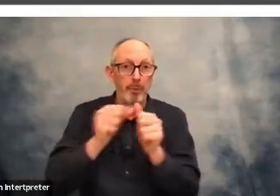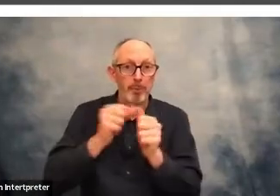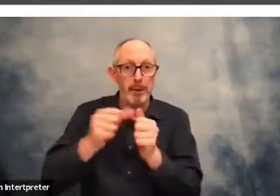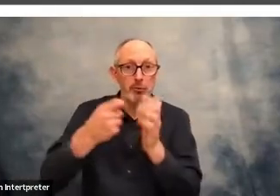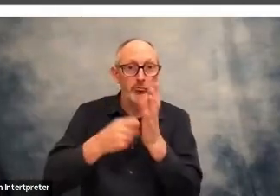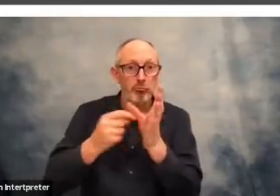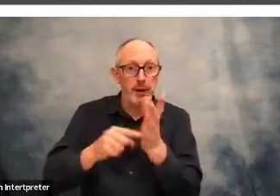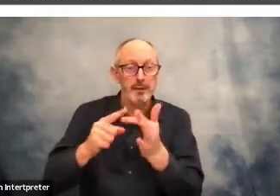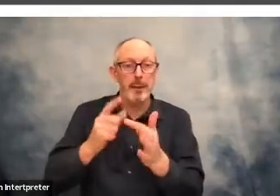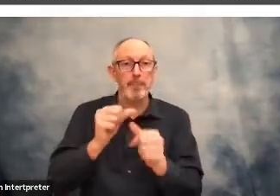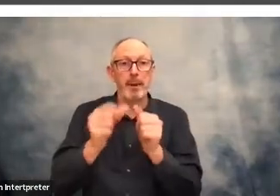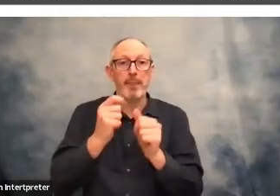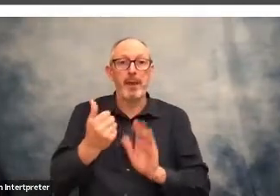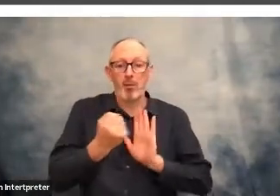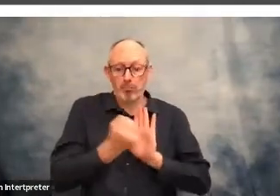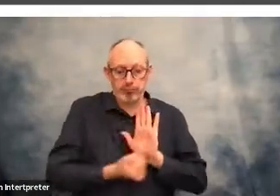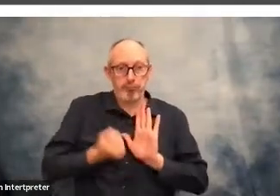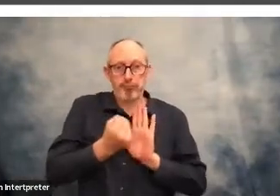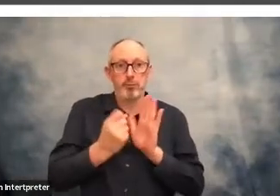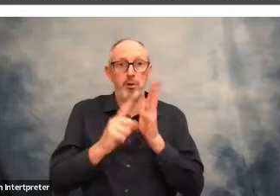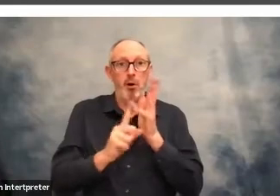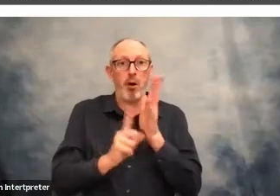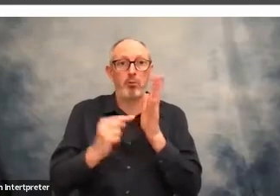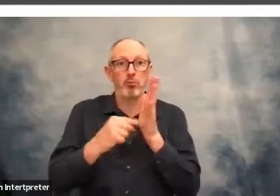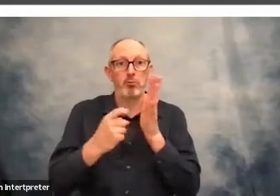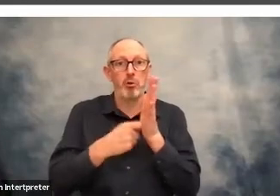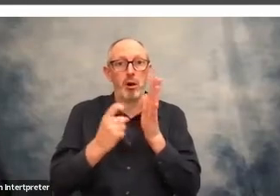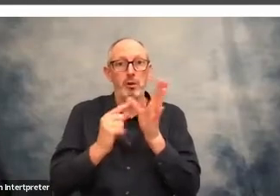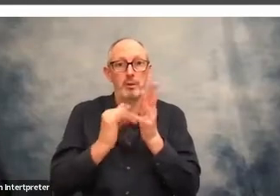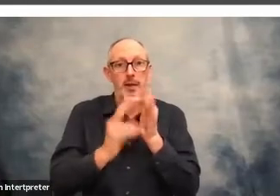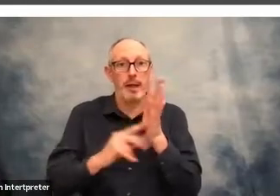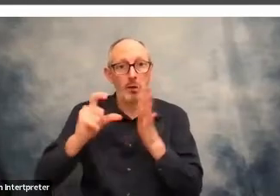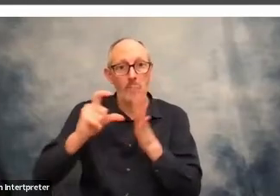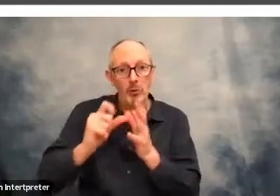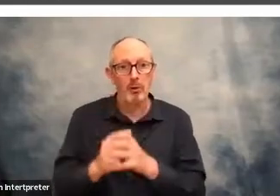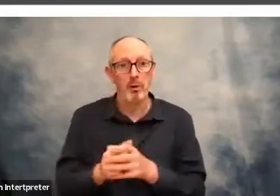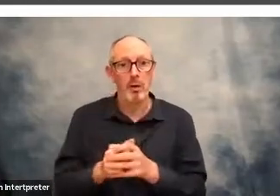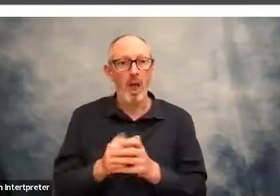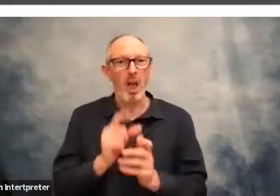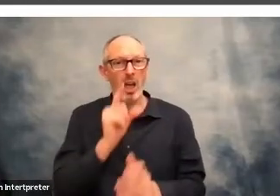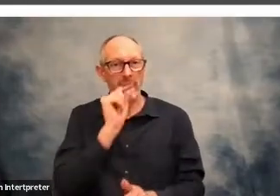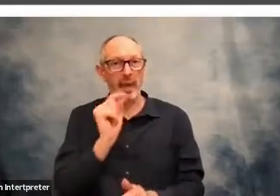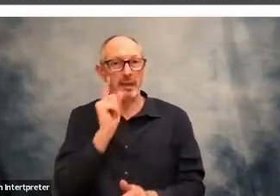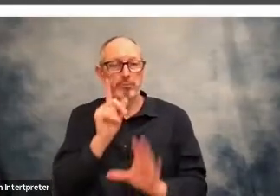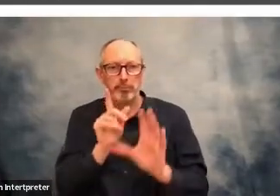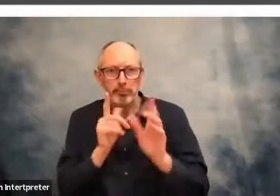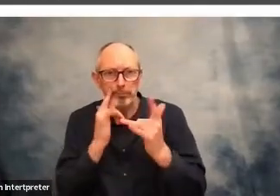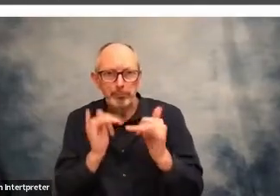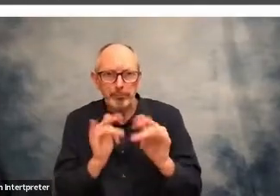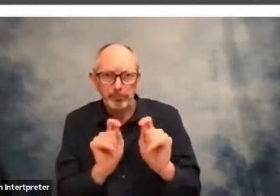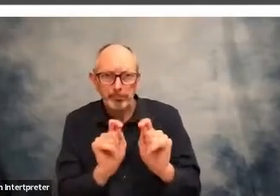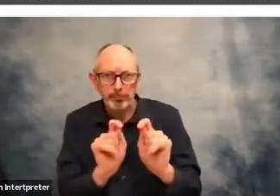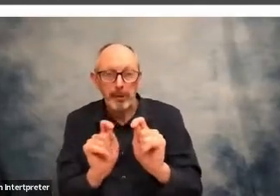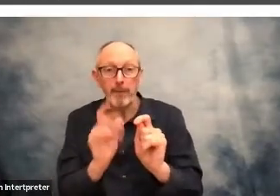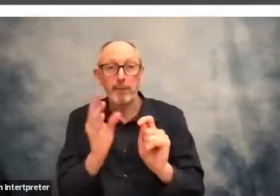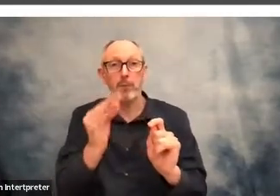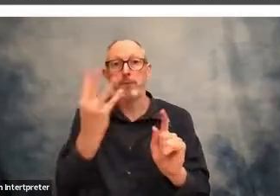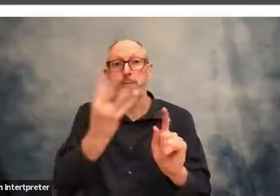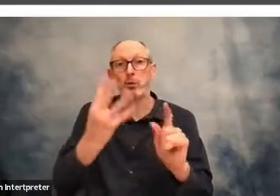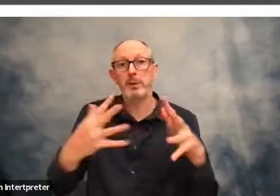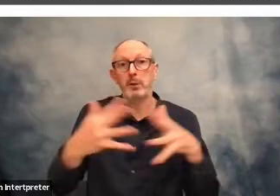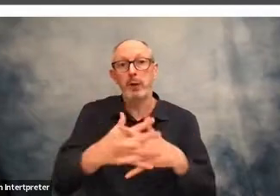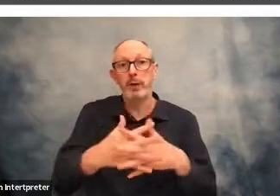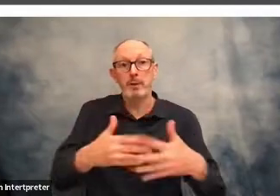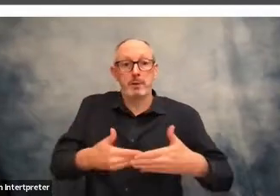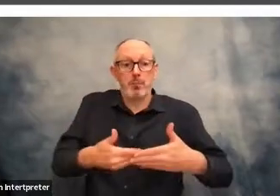ultrasound and 0.59 for fetal fibronectin. Our test can also be used from 14 weeks gestation, up to 6 weeks earlier